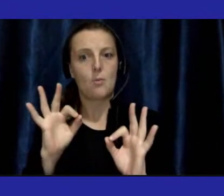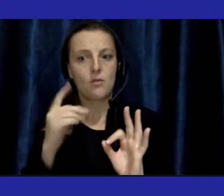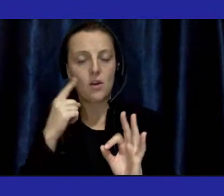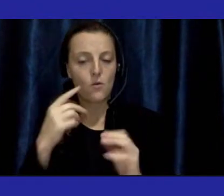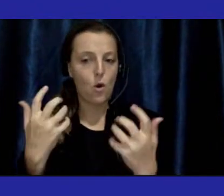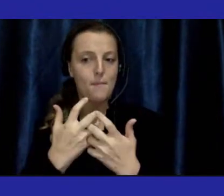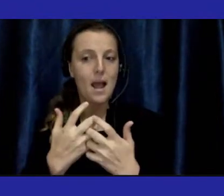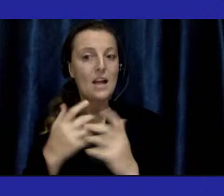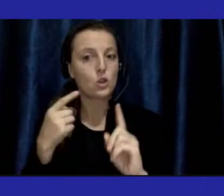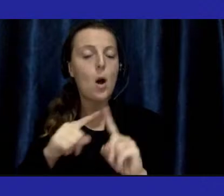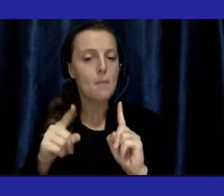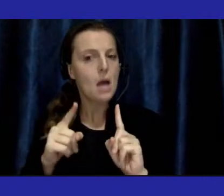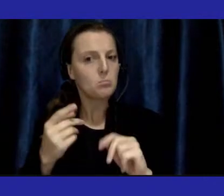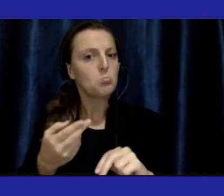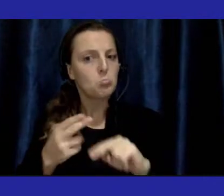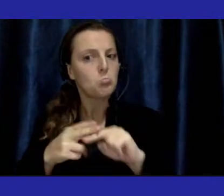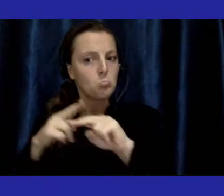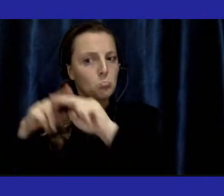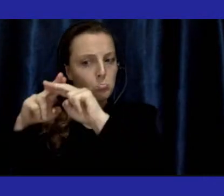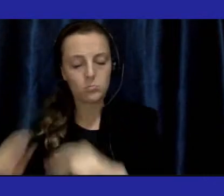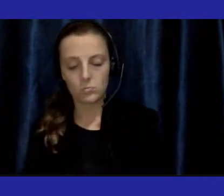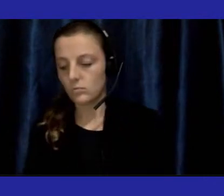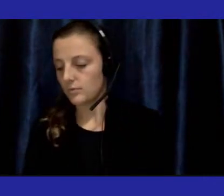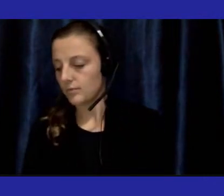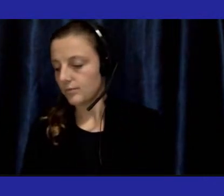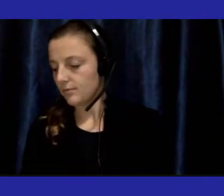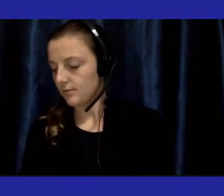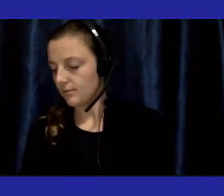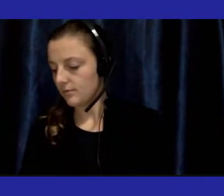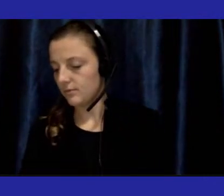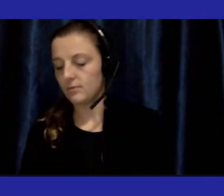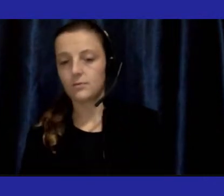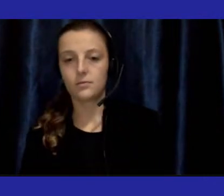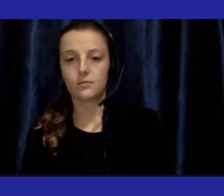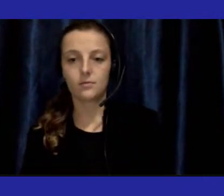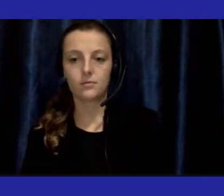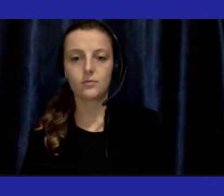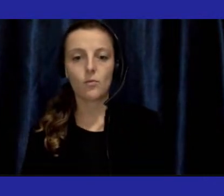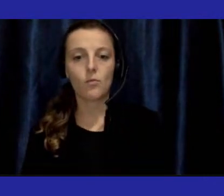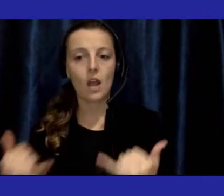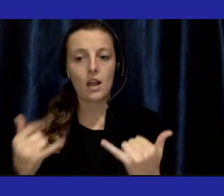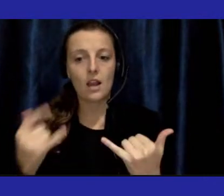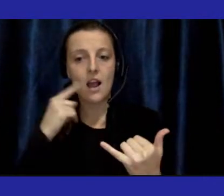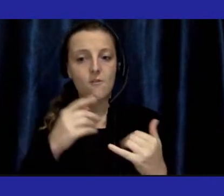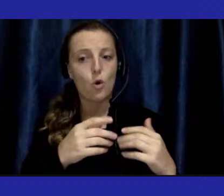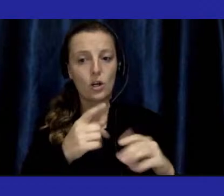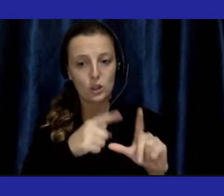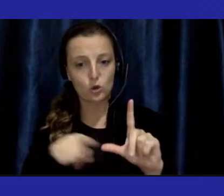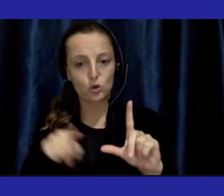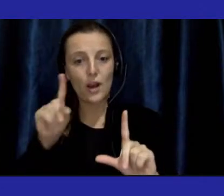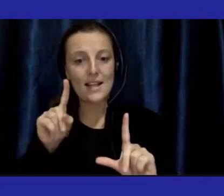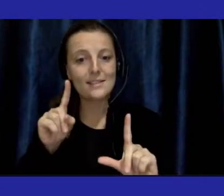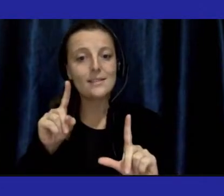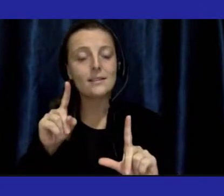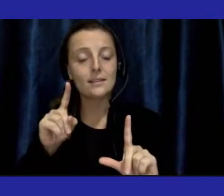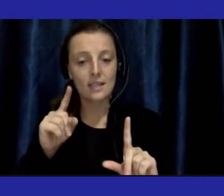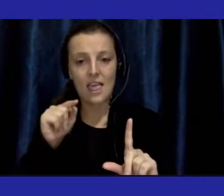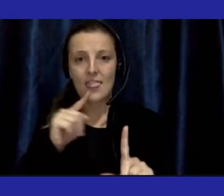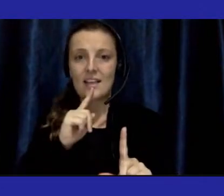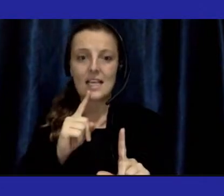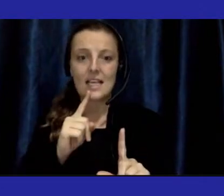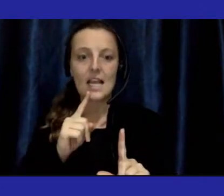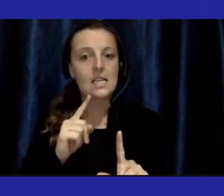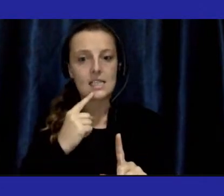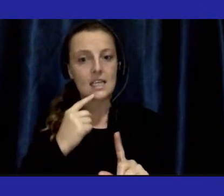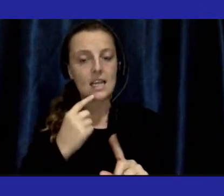Moving on to the next page, still positive trends on the care experience. Saw a significant jump here in our inpatient care